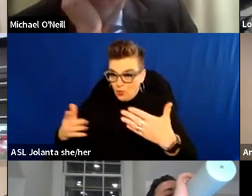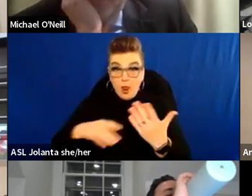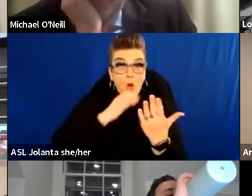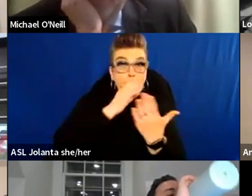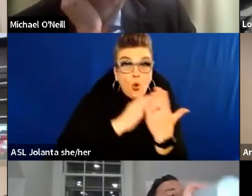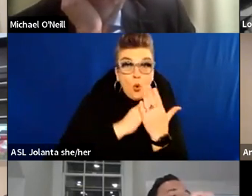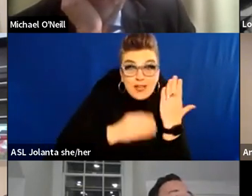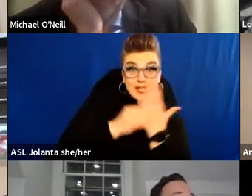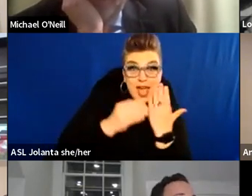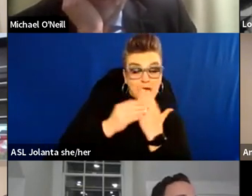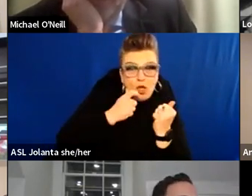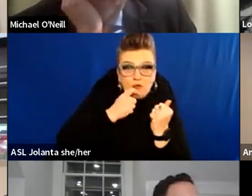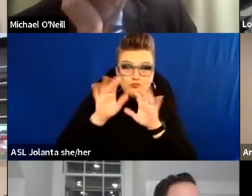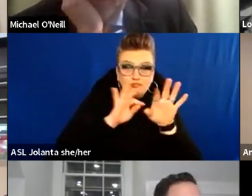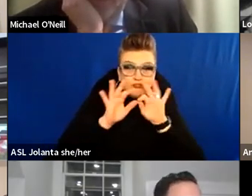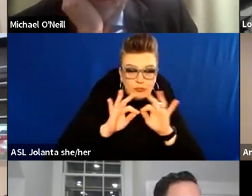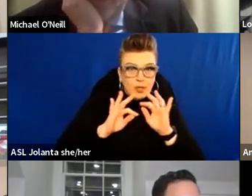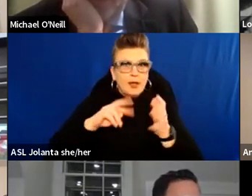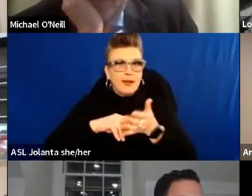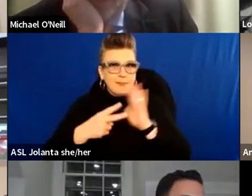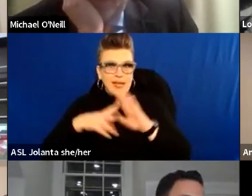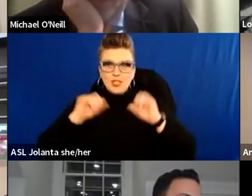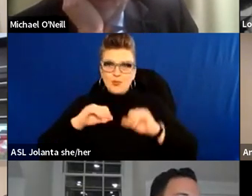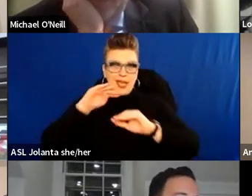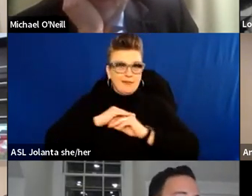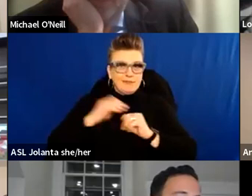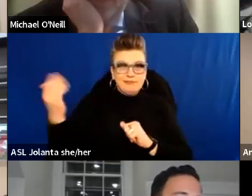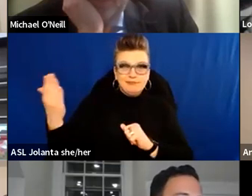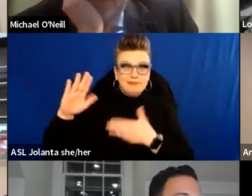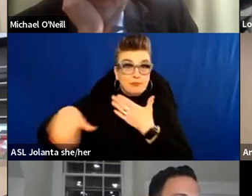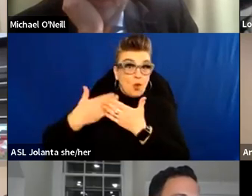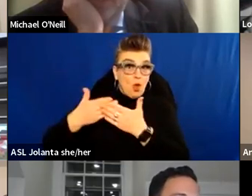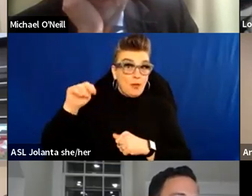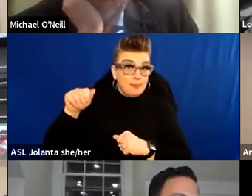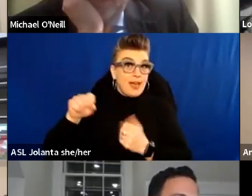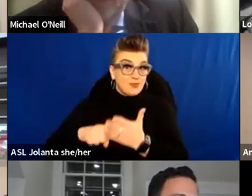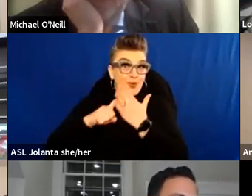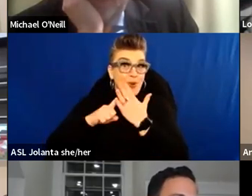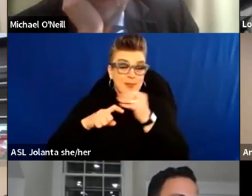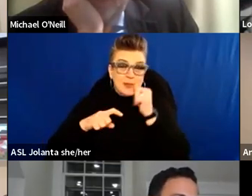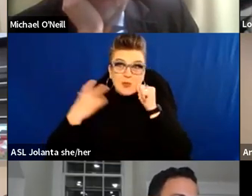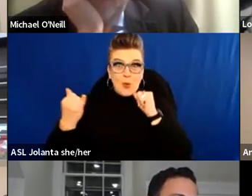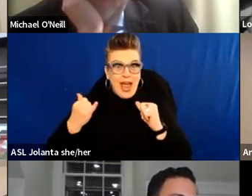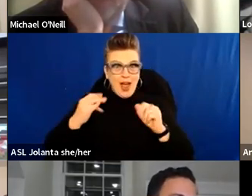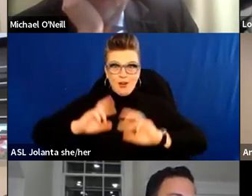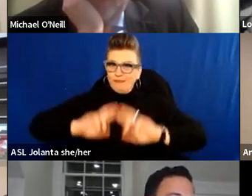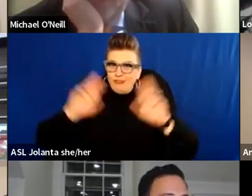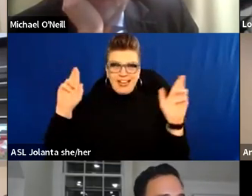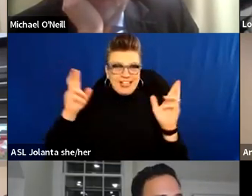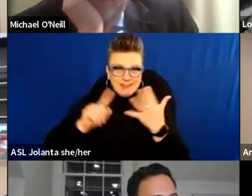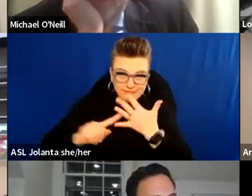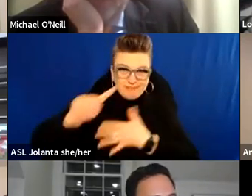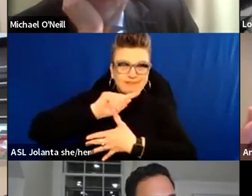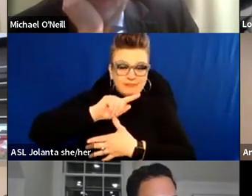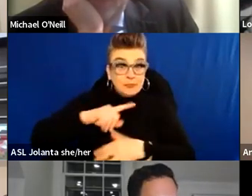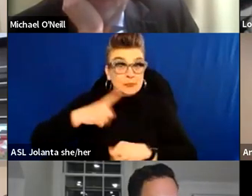us to meet that now for our students and so we're beginning the process of moving our students now through those requirements we're building two